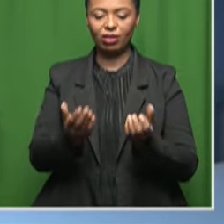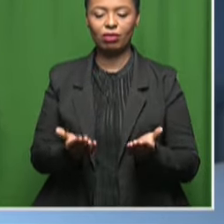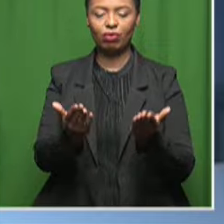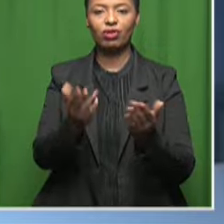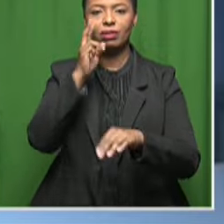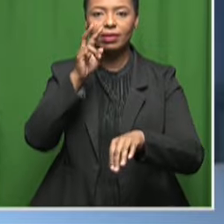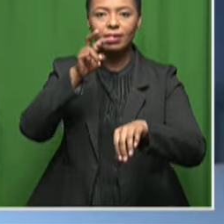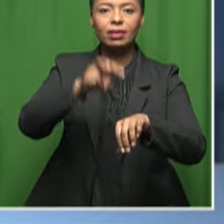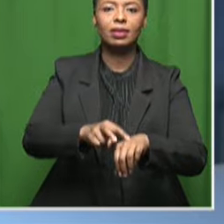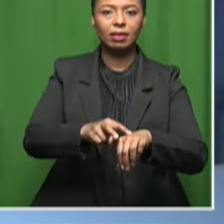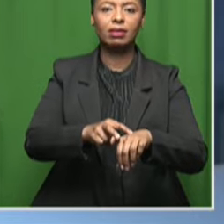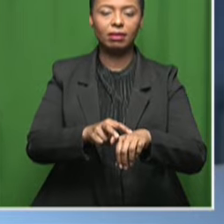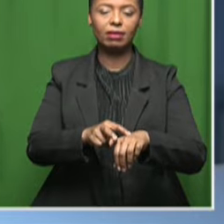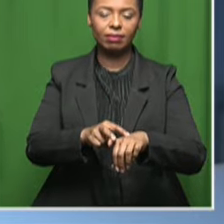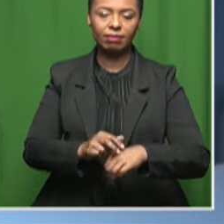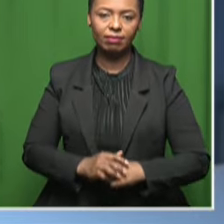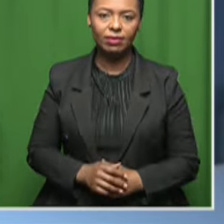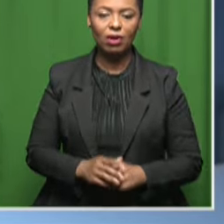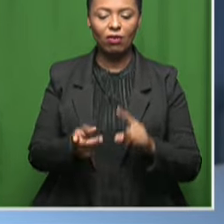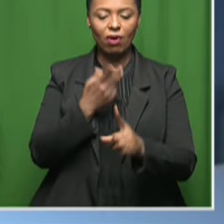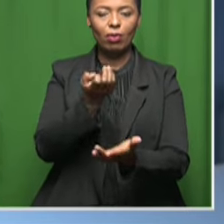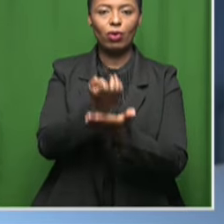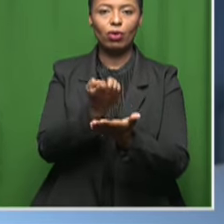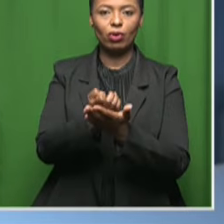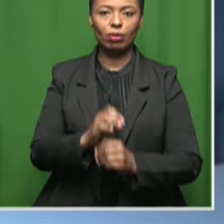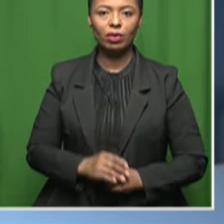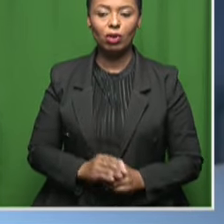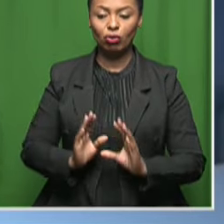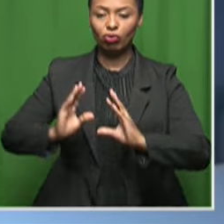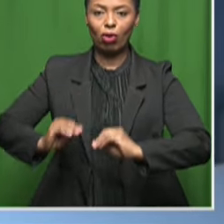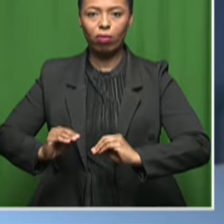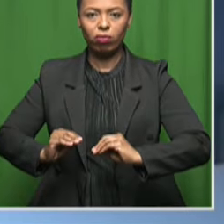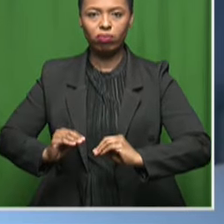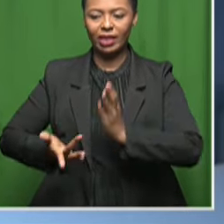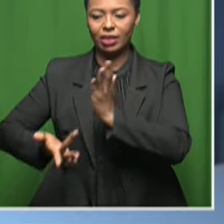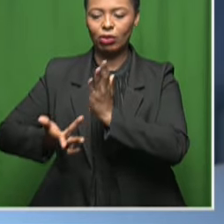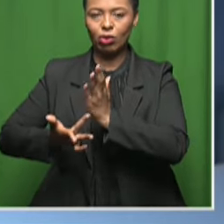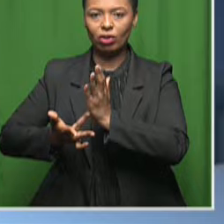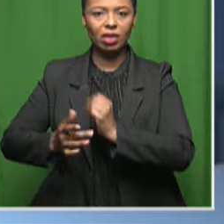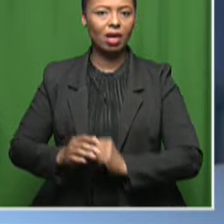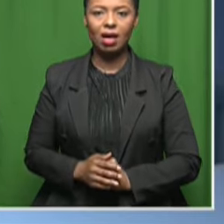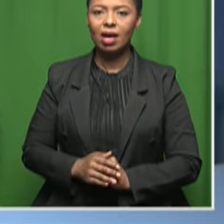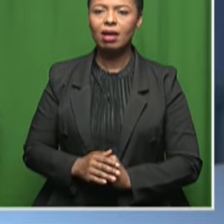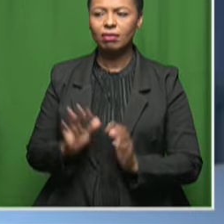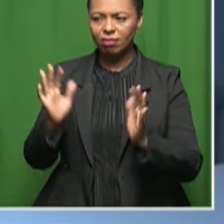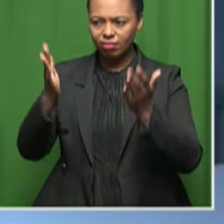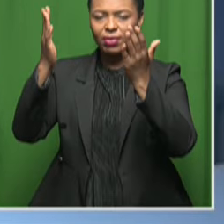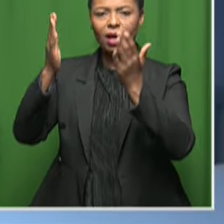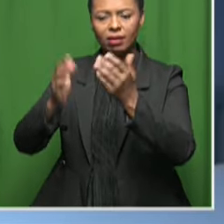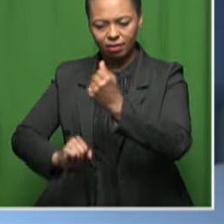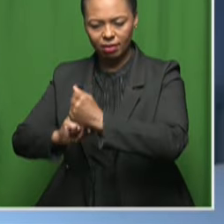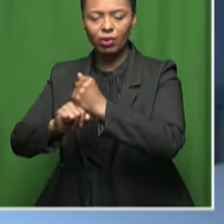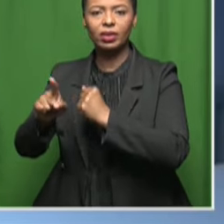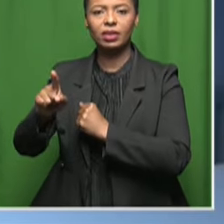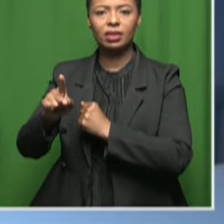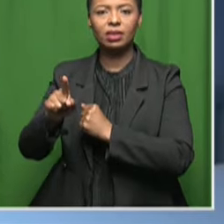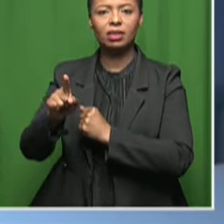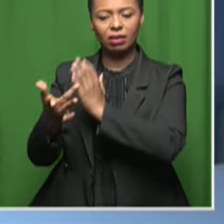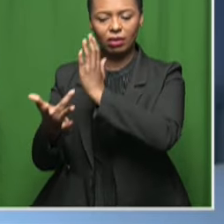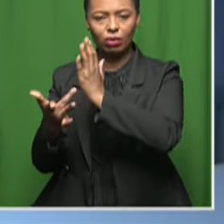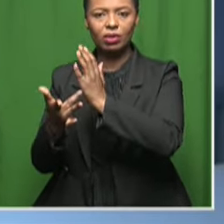of what is coming out of the economy. We should not be stopping technology. We should be embracing technology. We should be